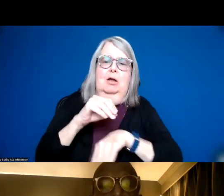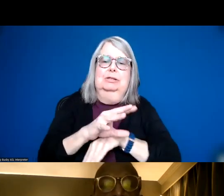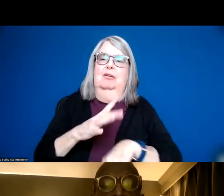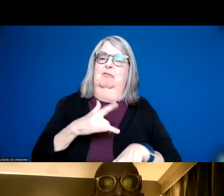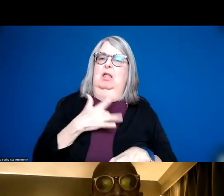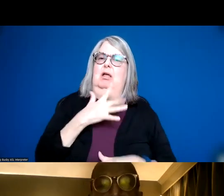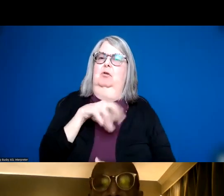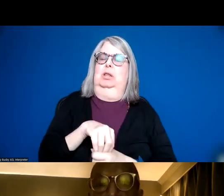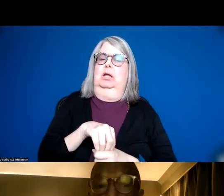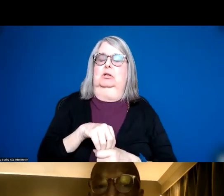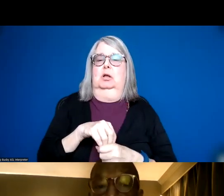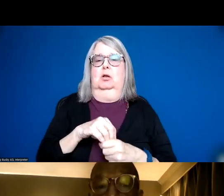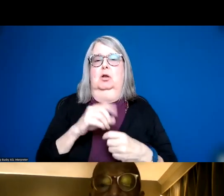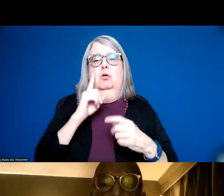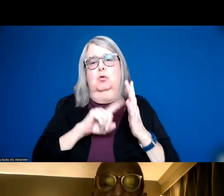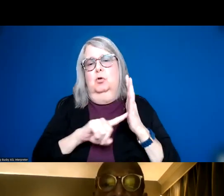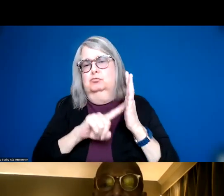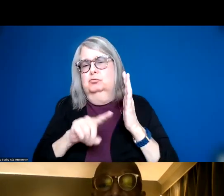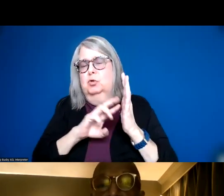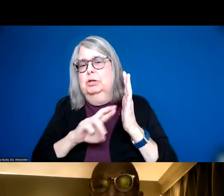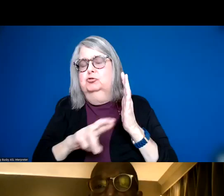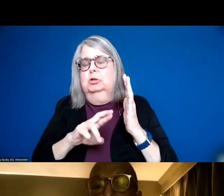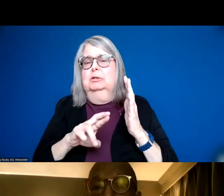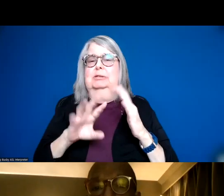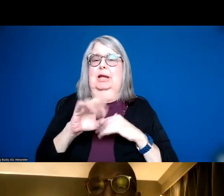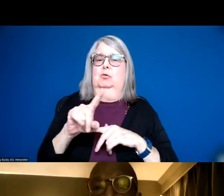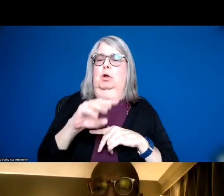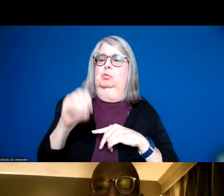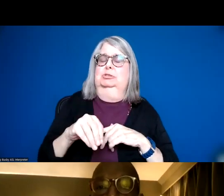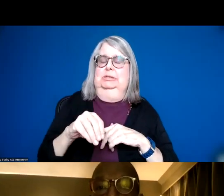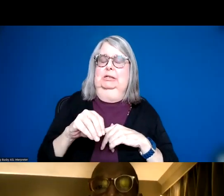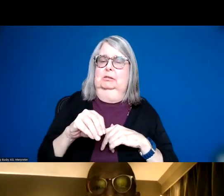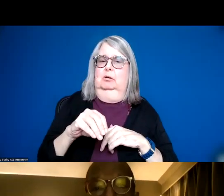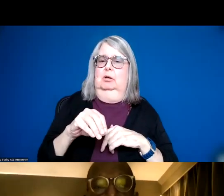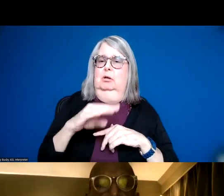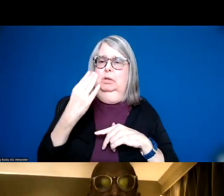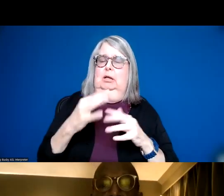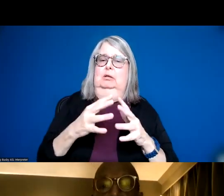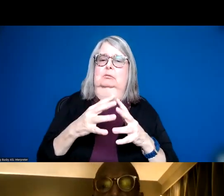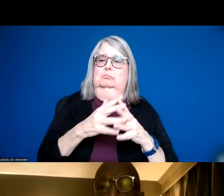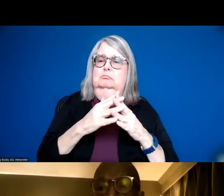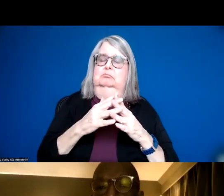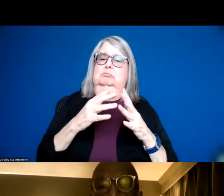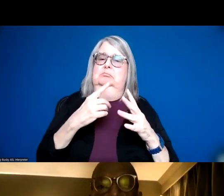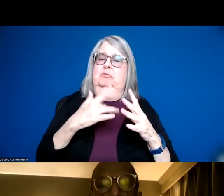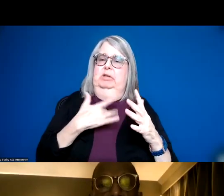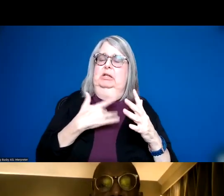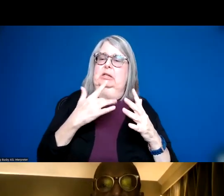the Pew Research Center, 91% of Black Americans say religion is at least somewhat or very important in their